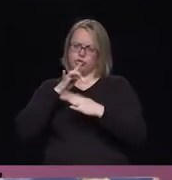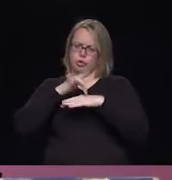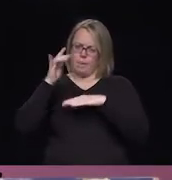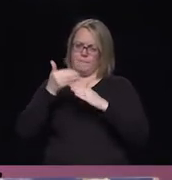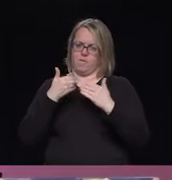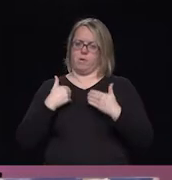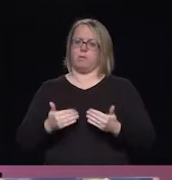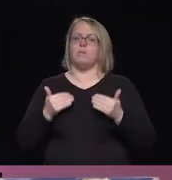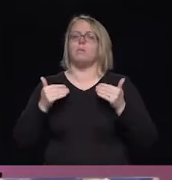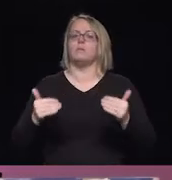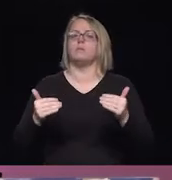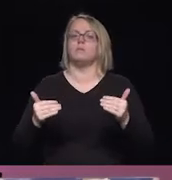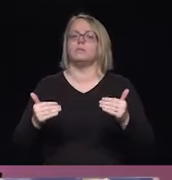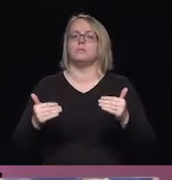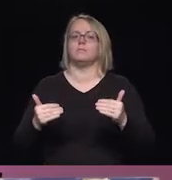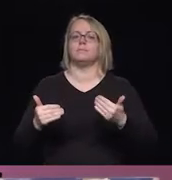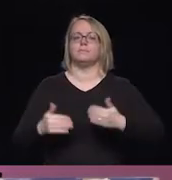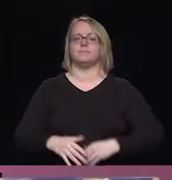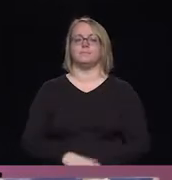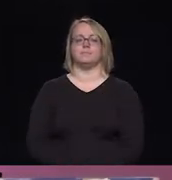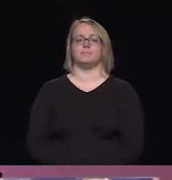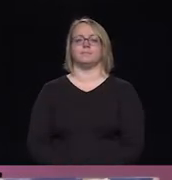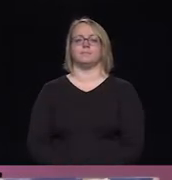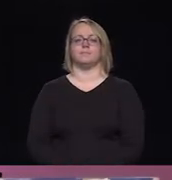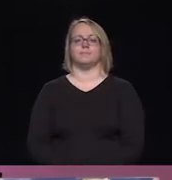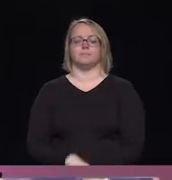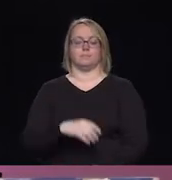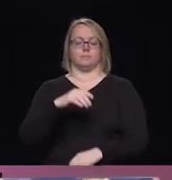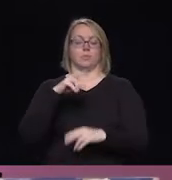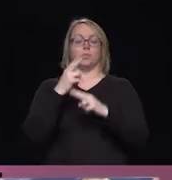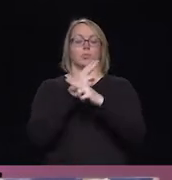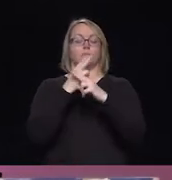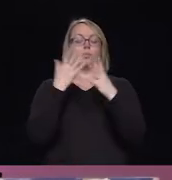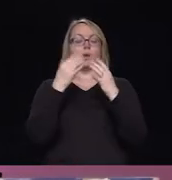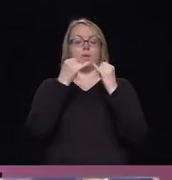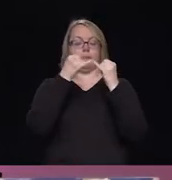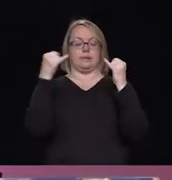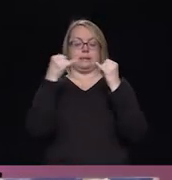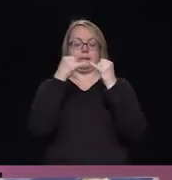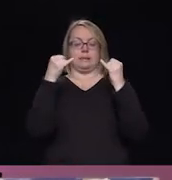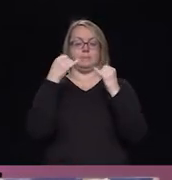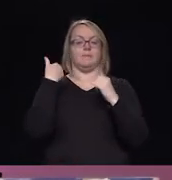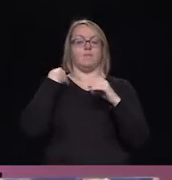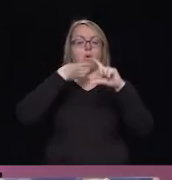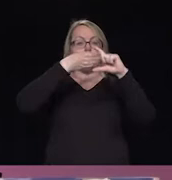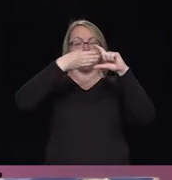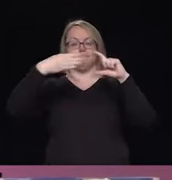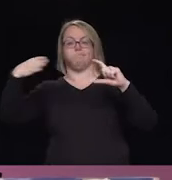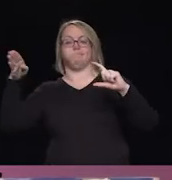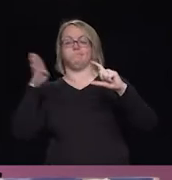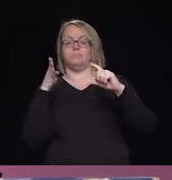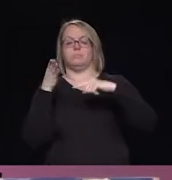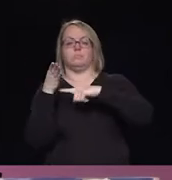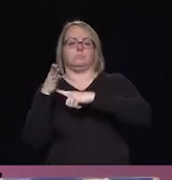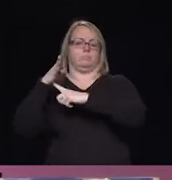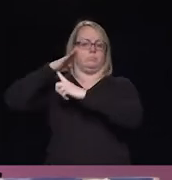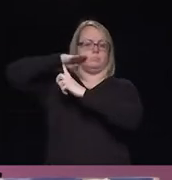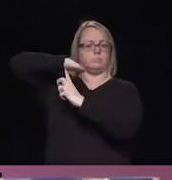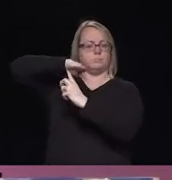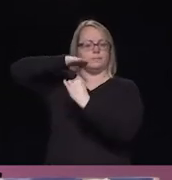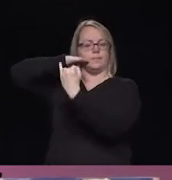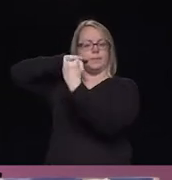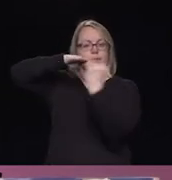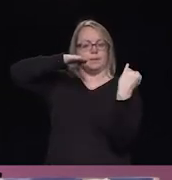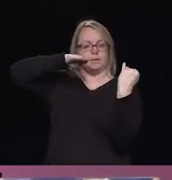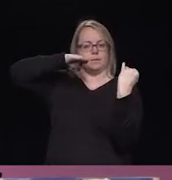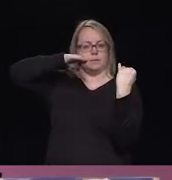using that sharp edge, make sure the skinny line is going this way. You're not